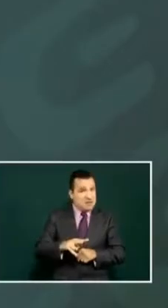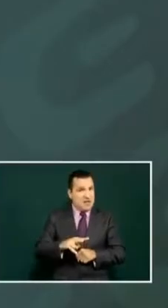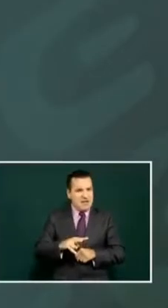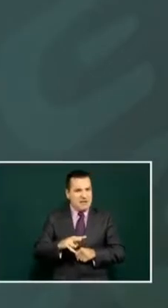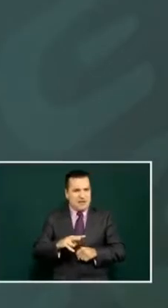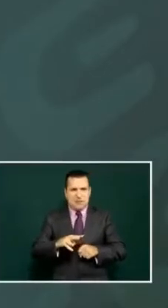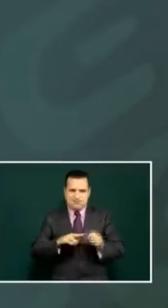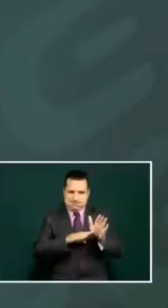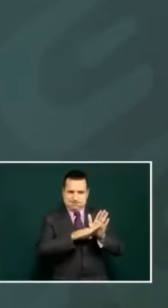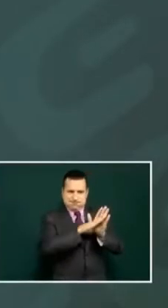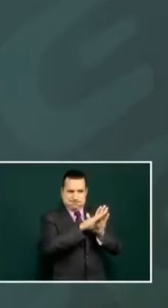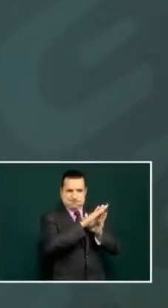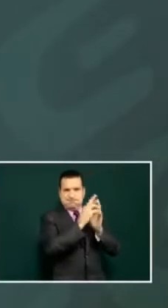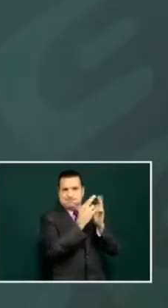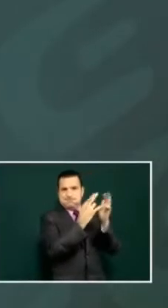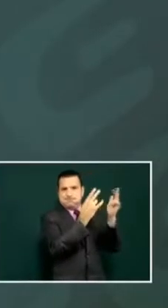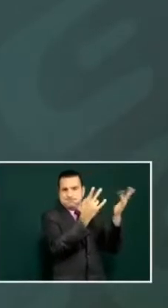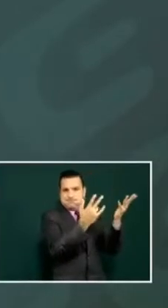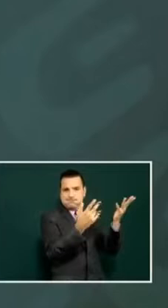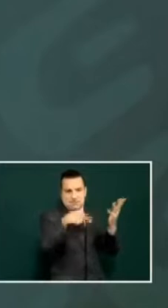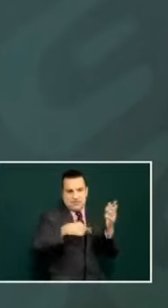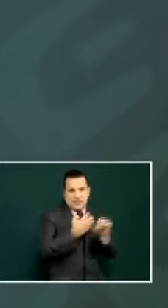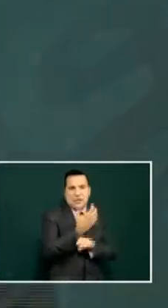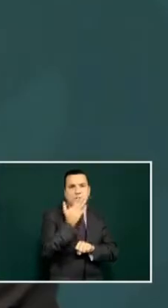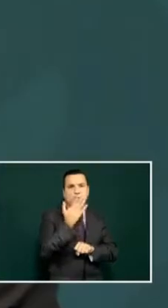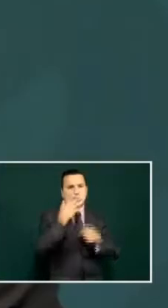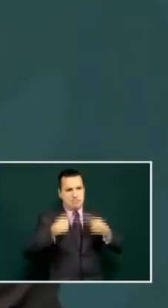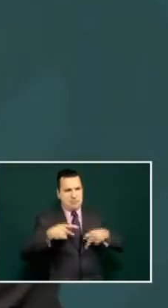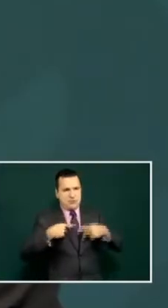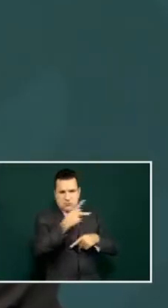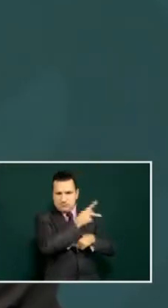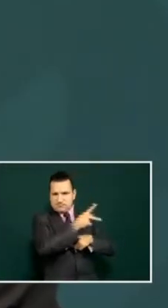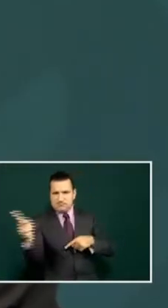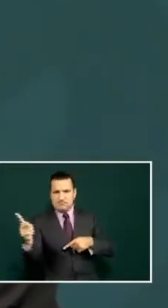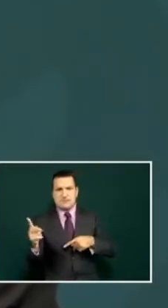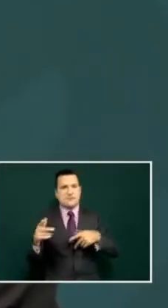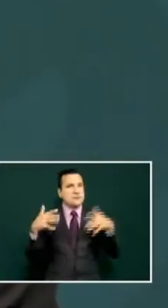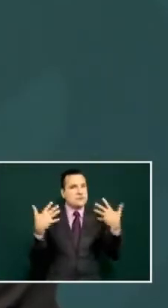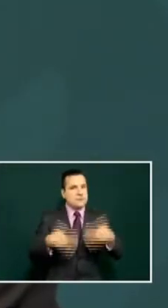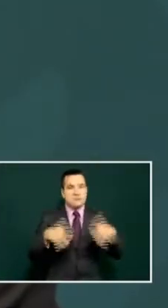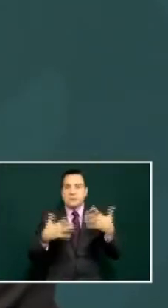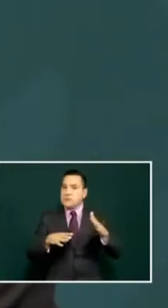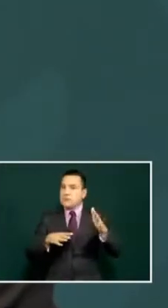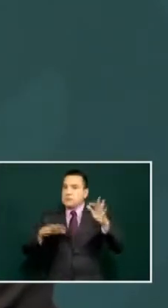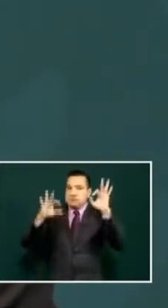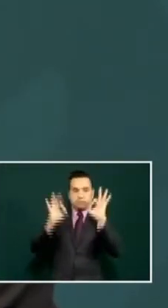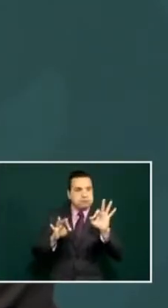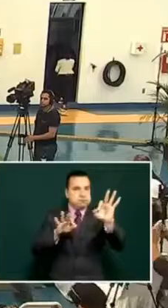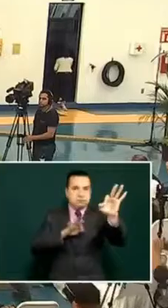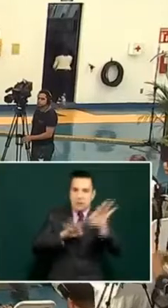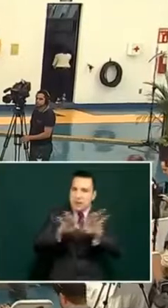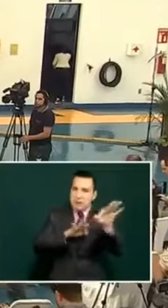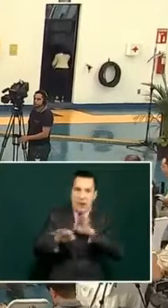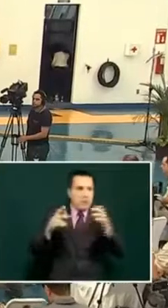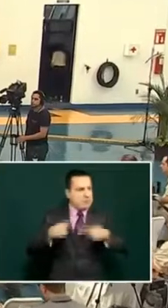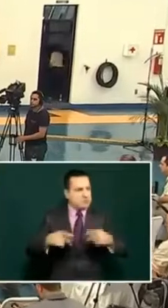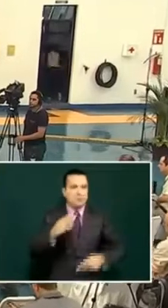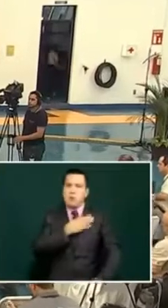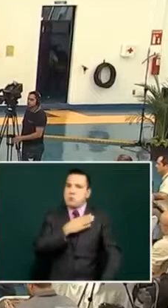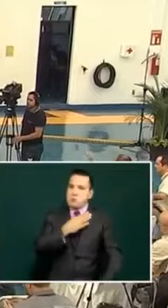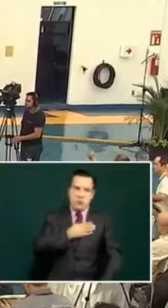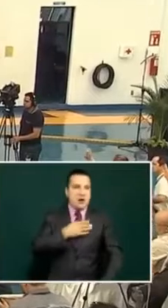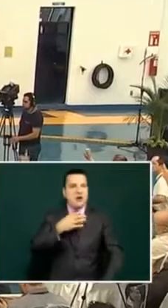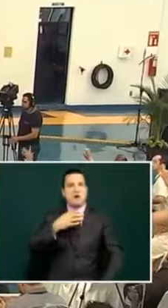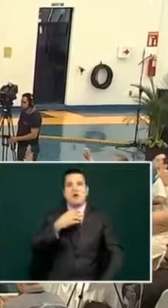that it's very progressive a state with people that is exceptional and hard-working